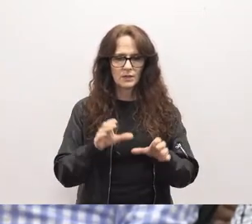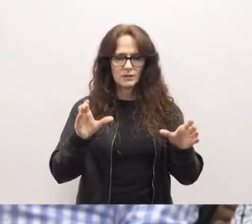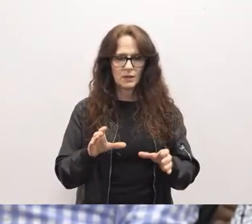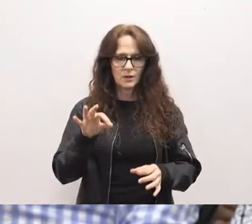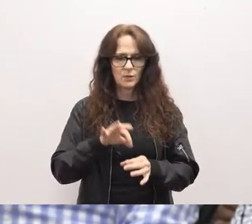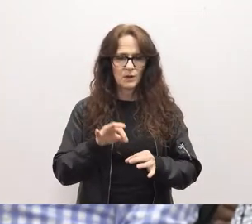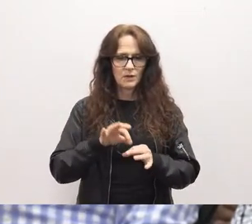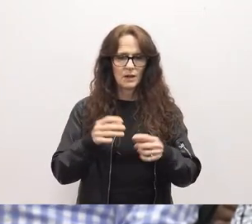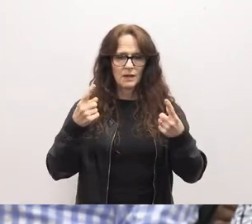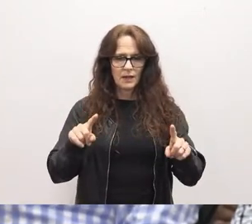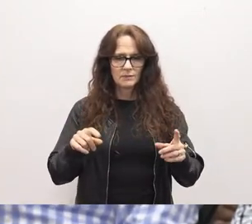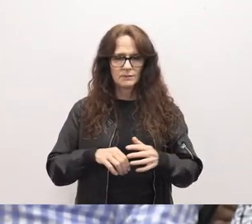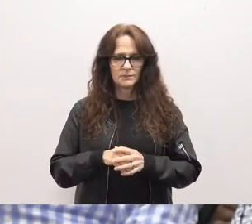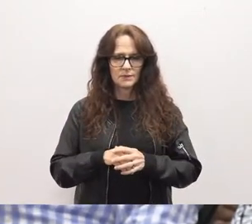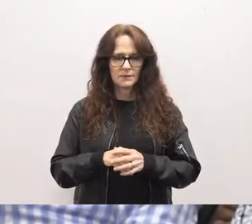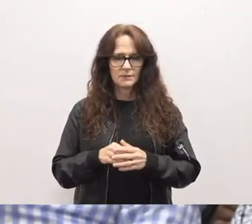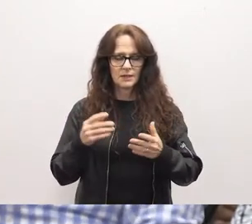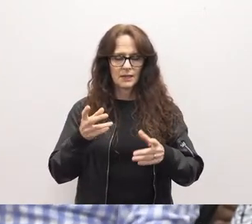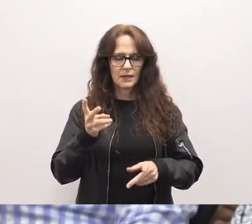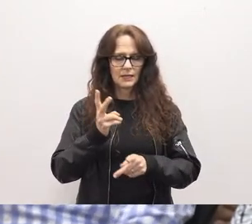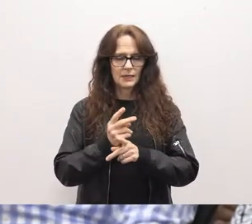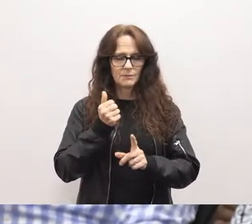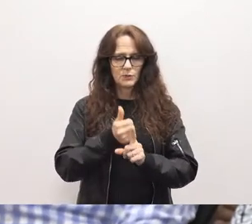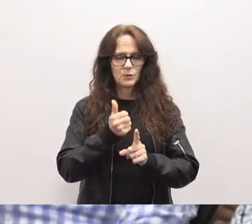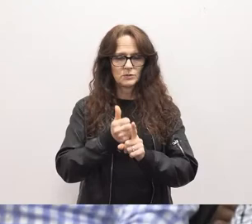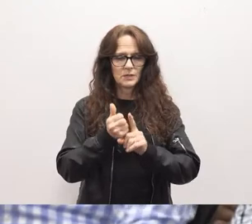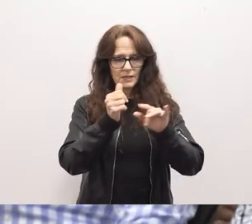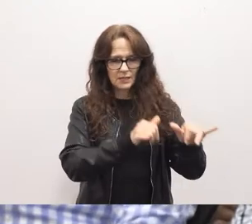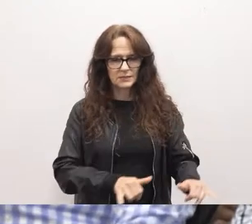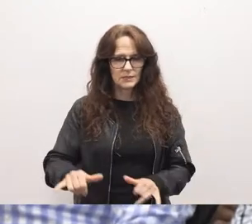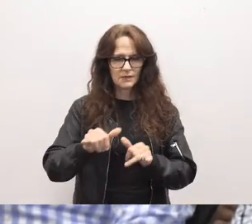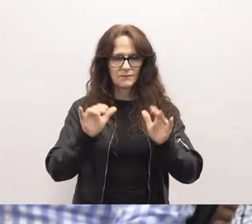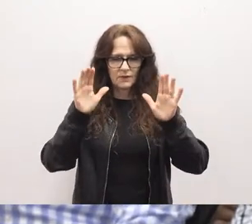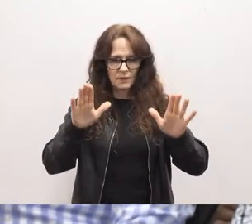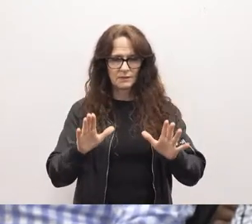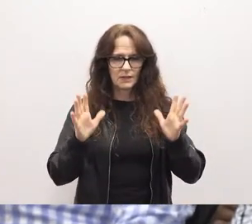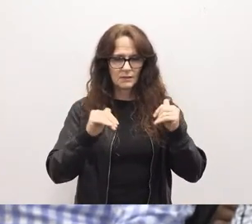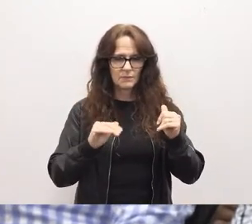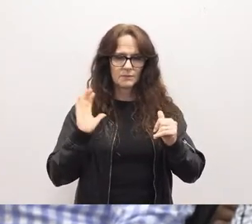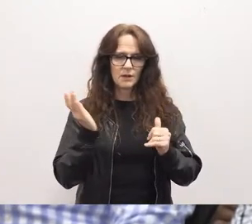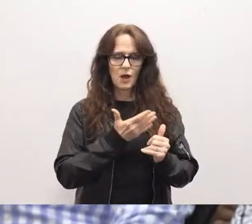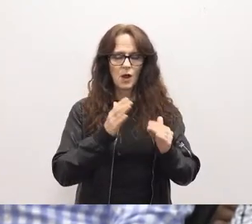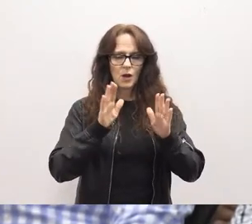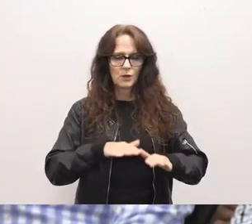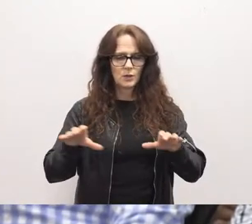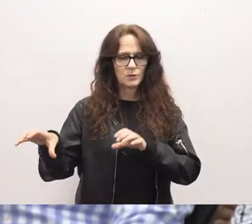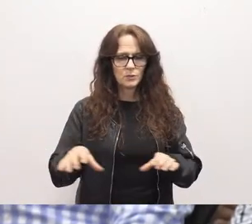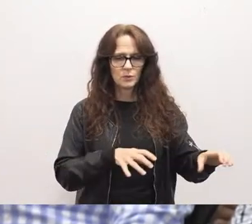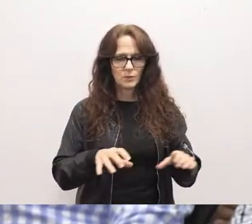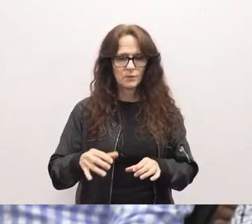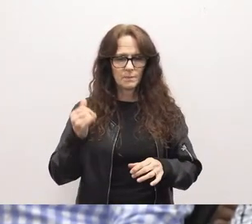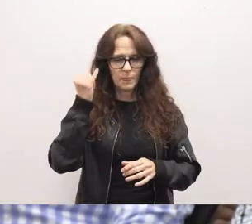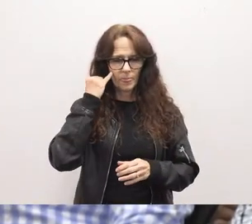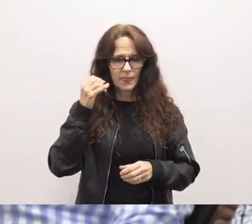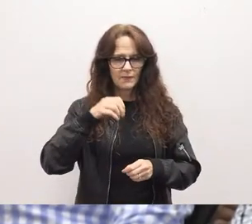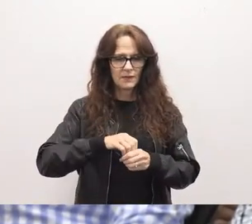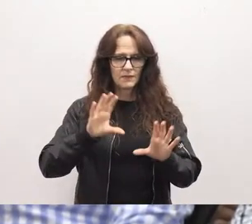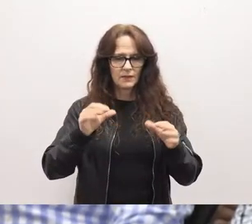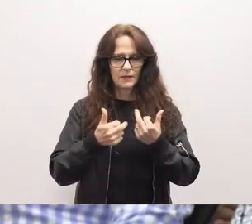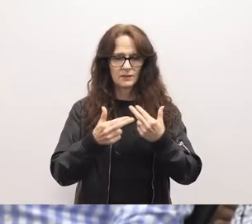re-election announcement. Please hold yourself to a standard of excellence that you would expect our children to do if they were in the